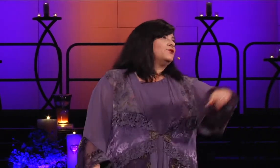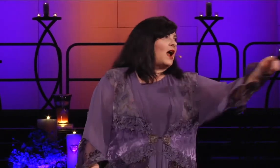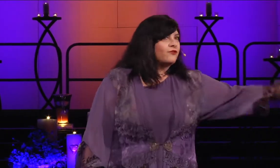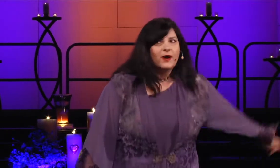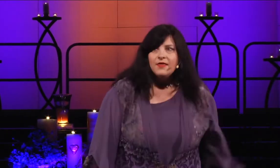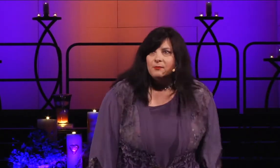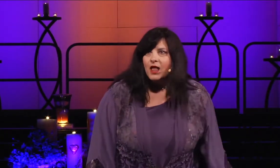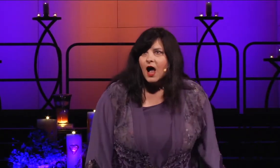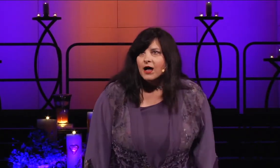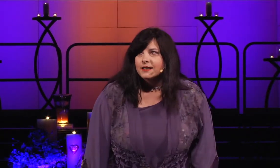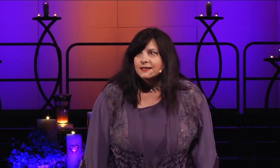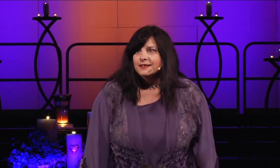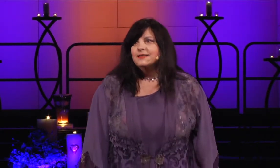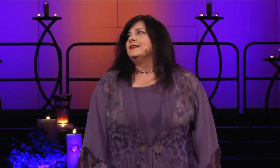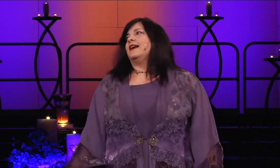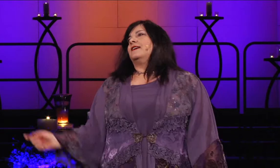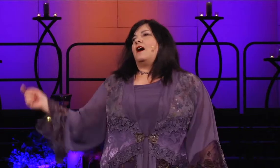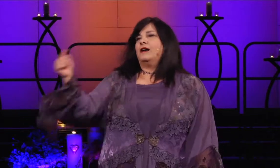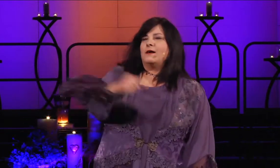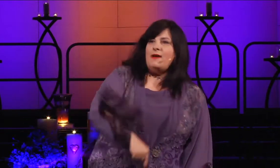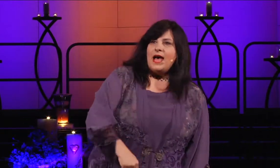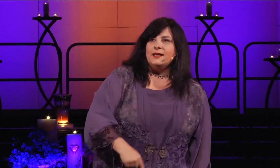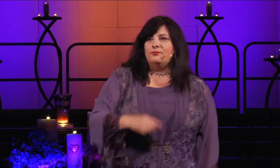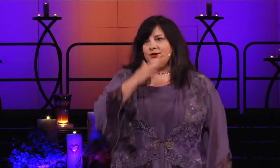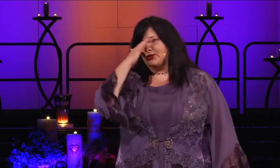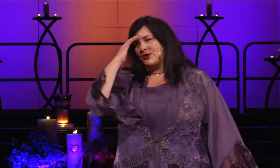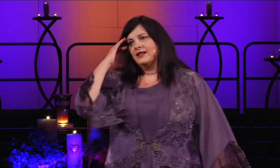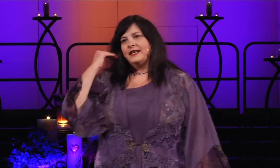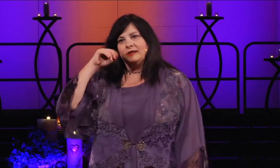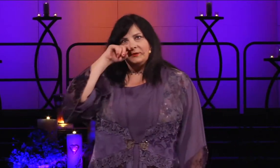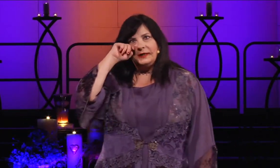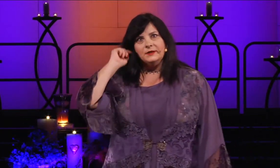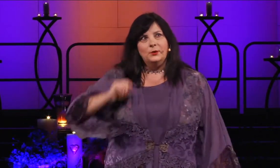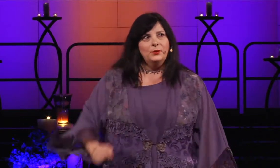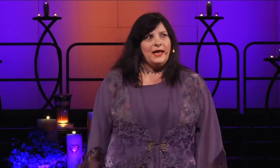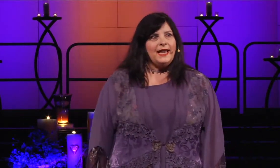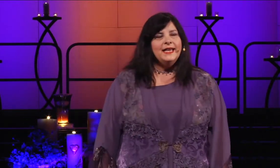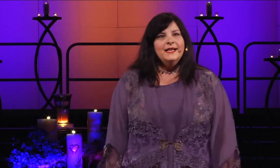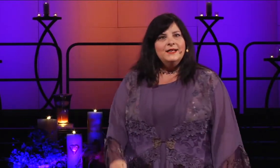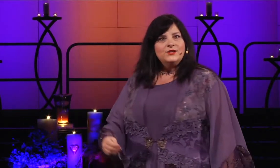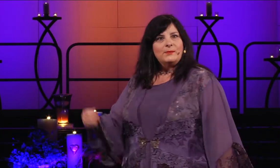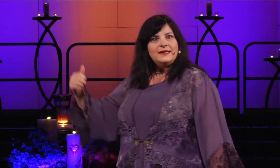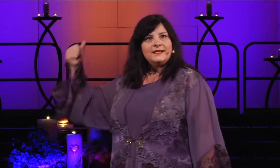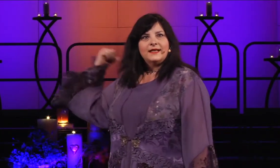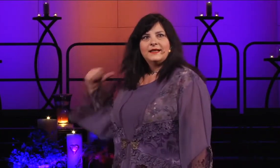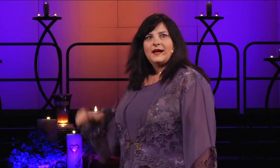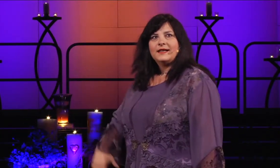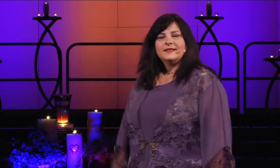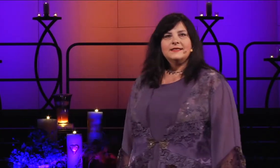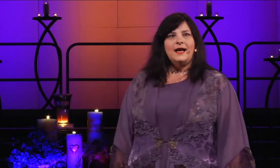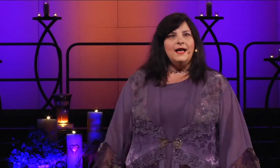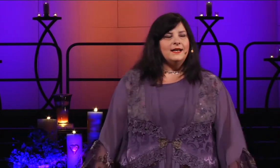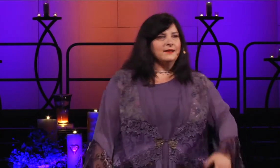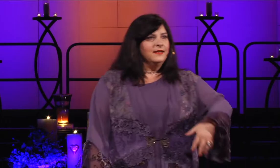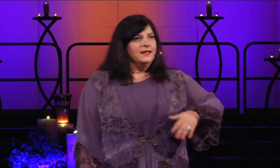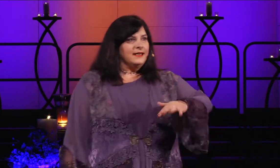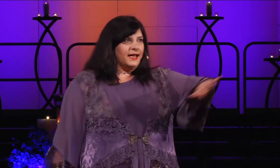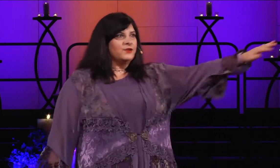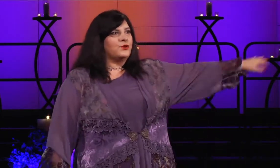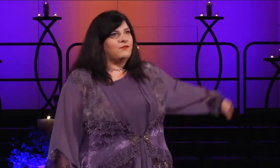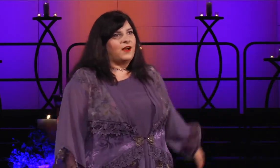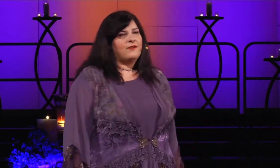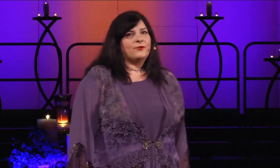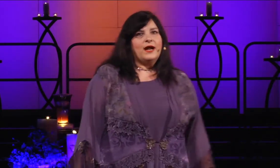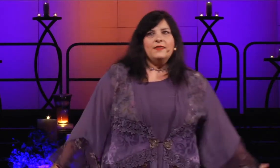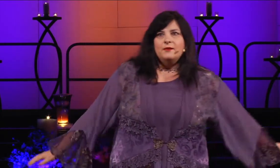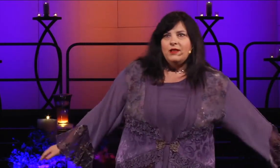while I drive around the block. And then I'll come back and put the truck there." So I said, okay. So my son had gone inside, and